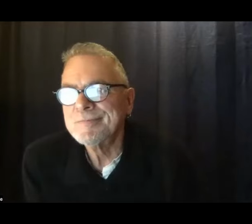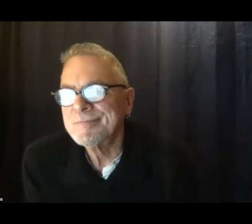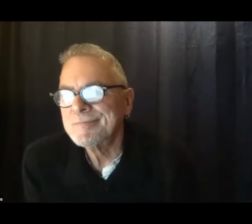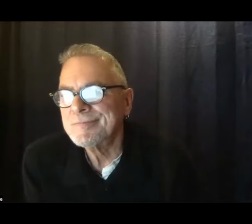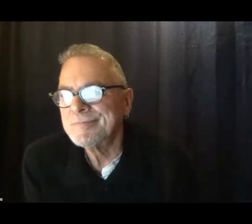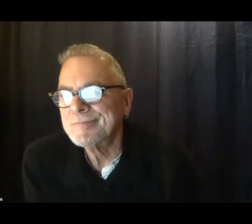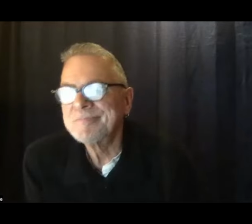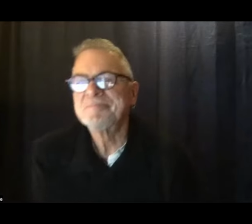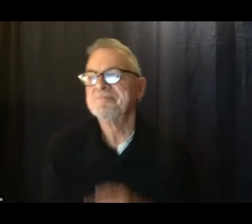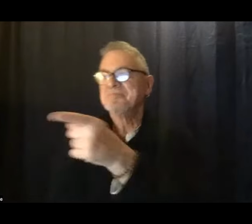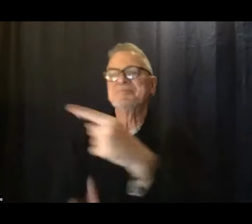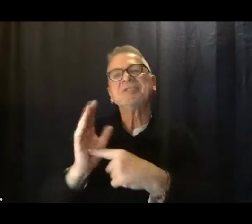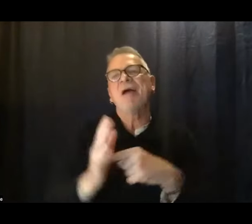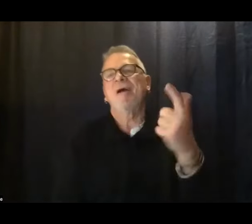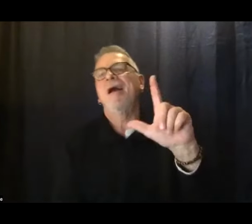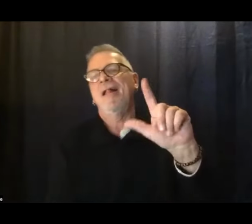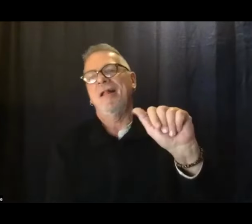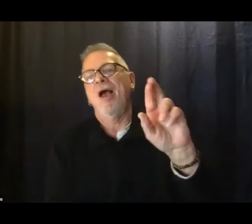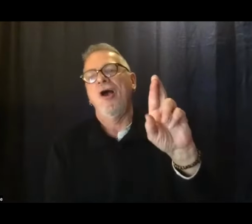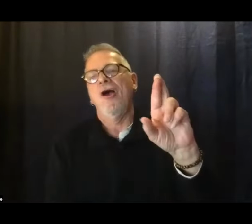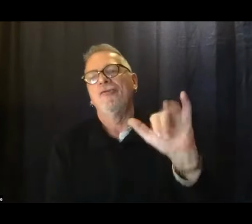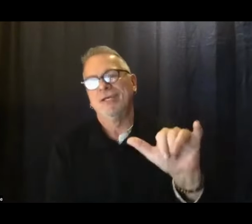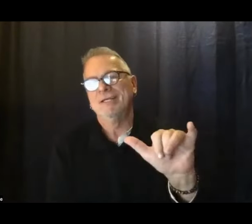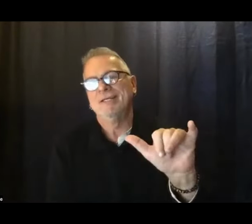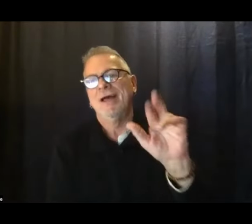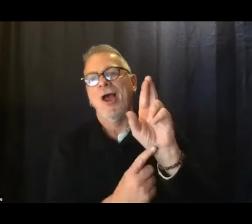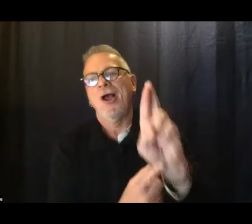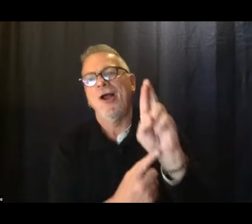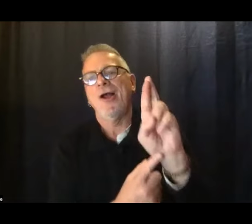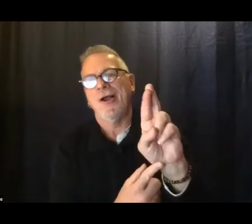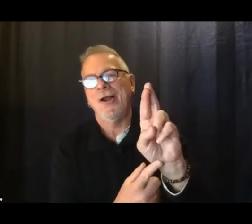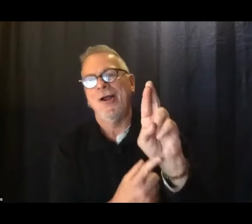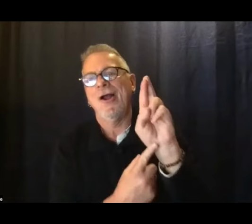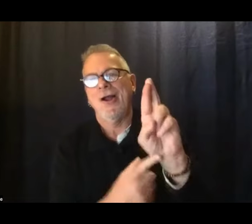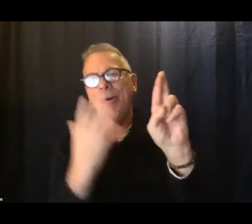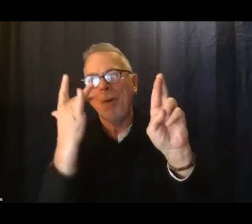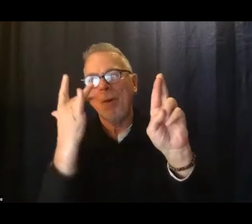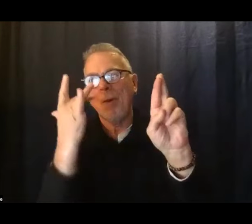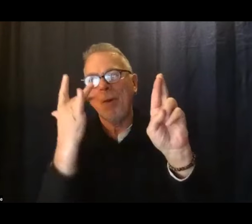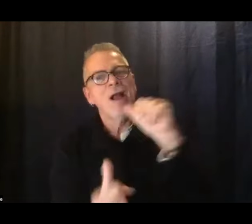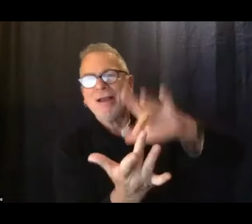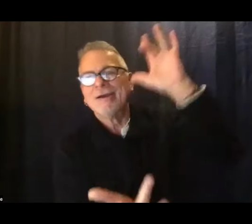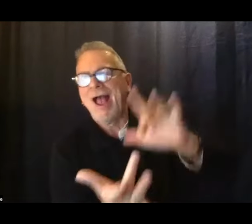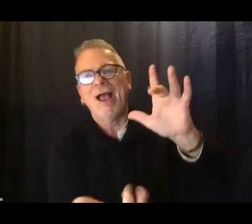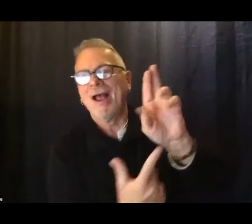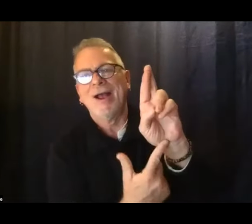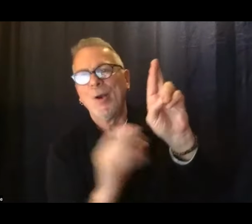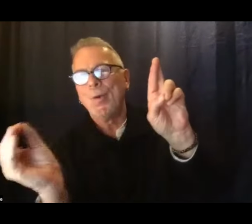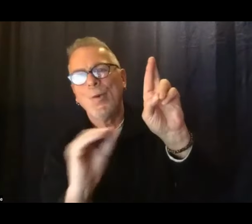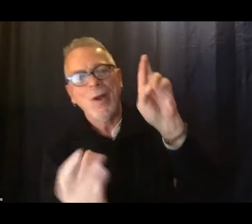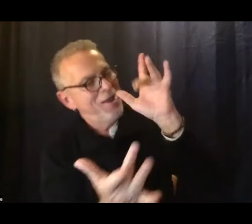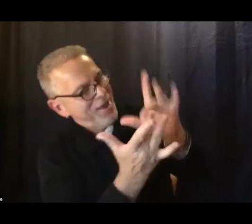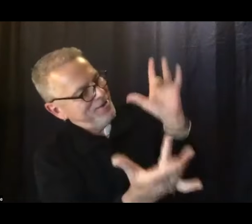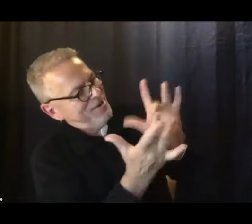So double letters, different ways of producing them and for different reasons. So we've got Larry with the double tap,